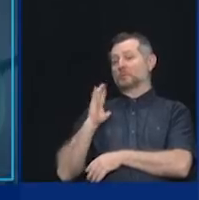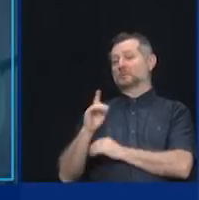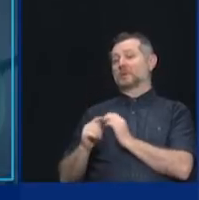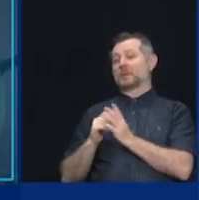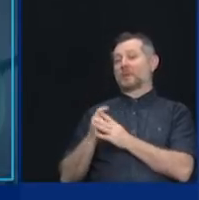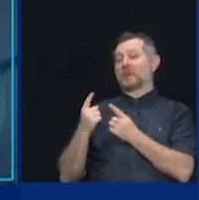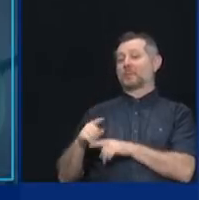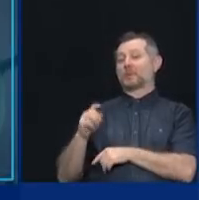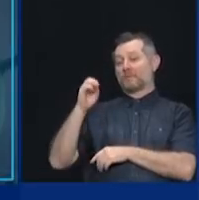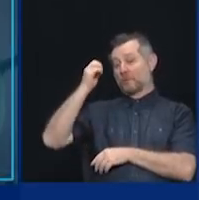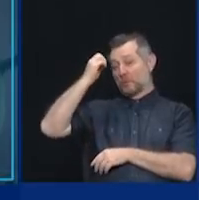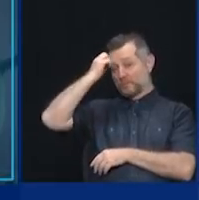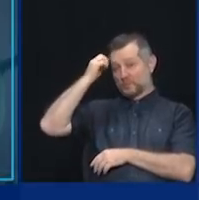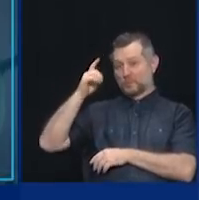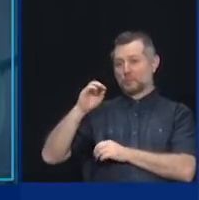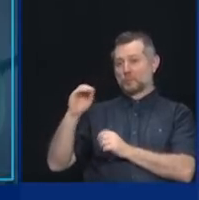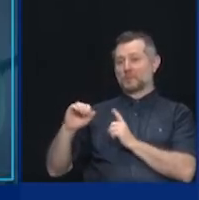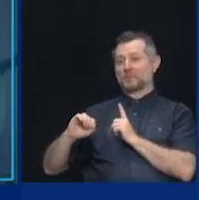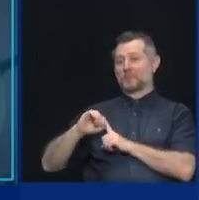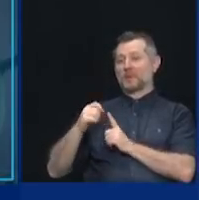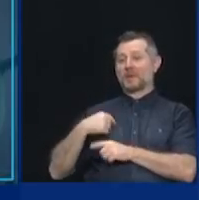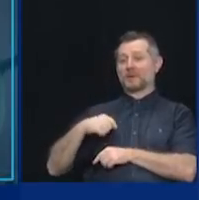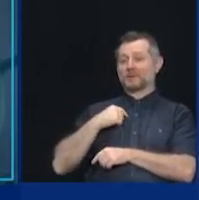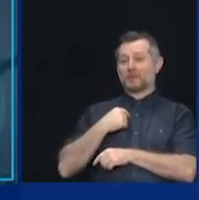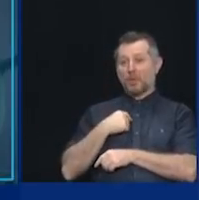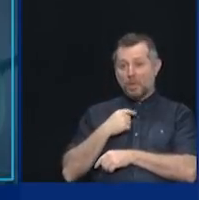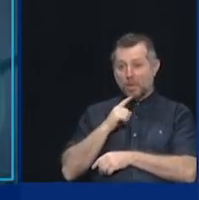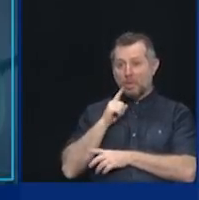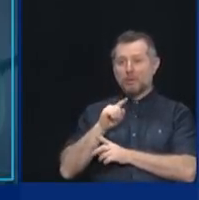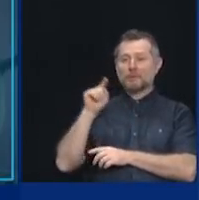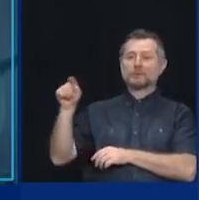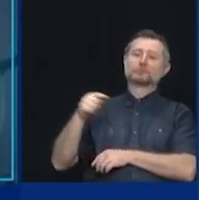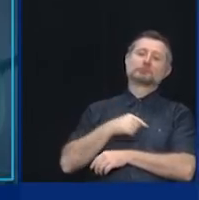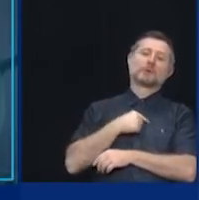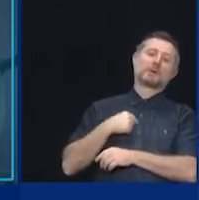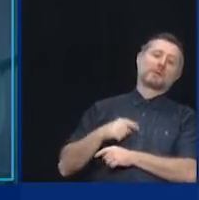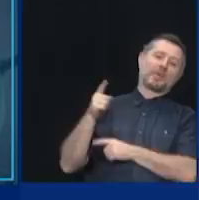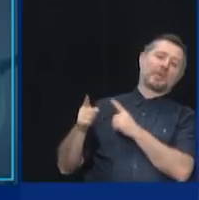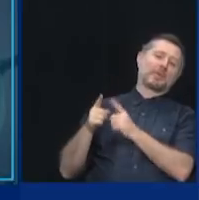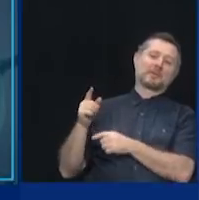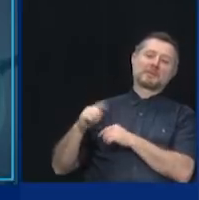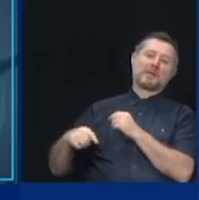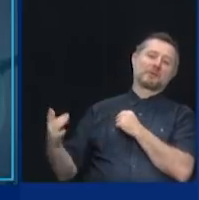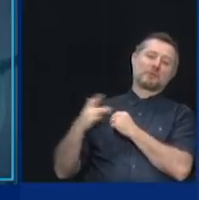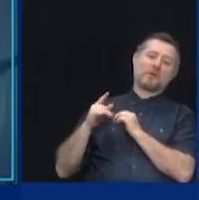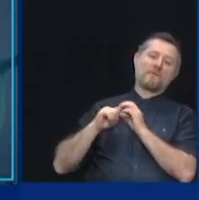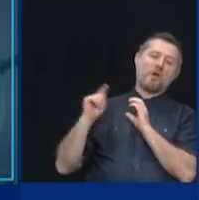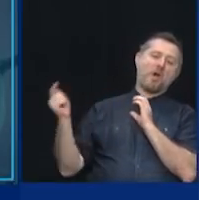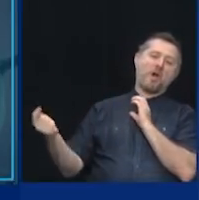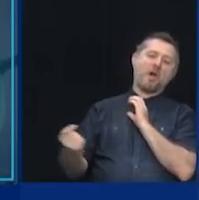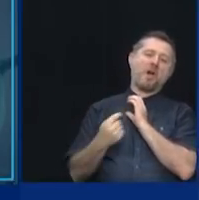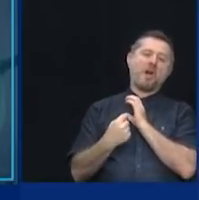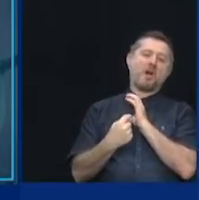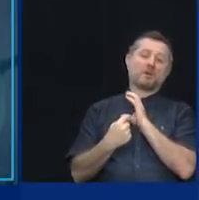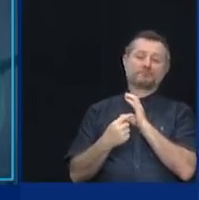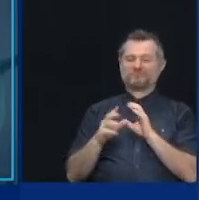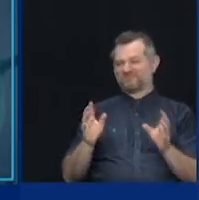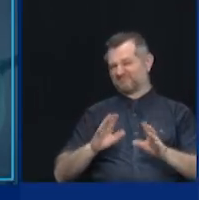do with us. That's in China. It has nothing to do with us. No. What happens in